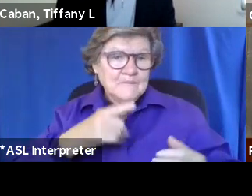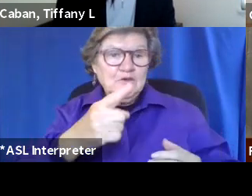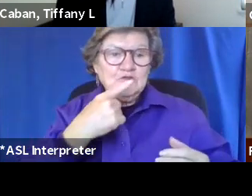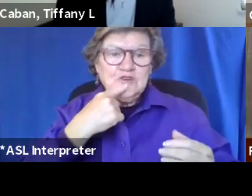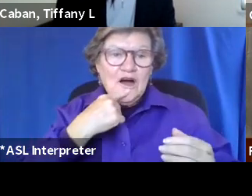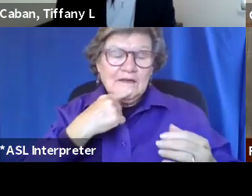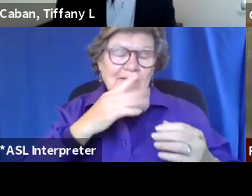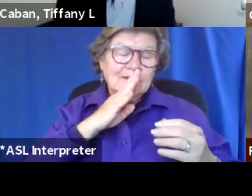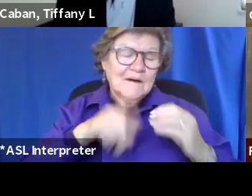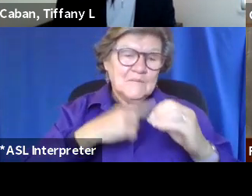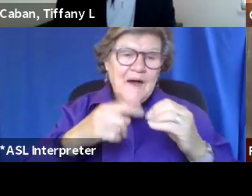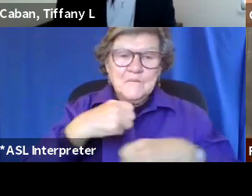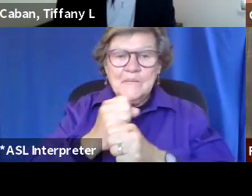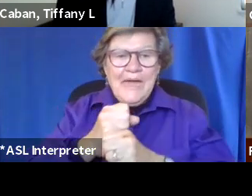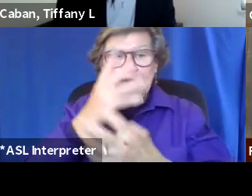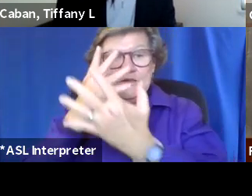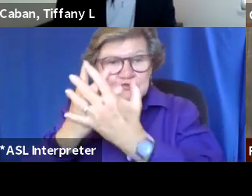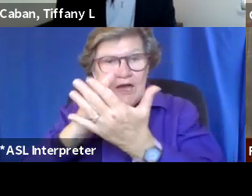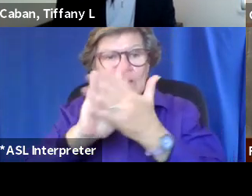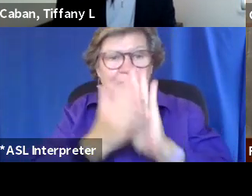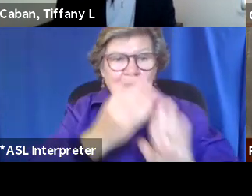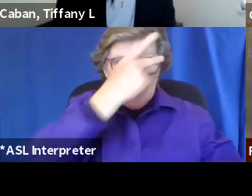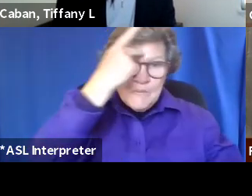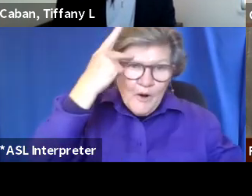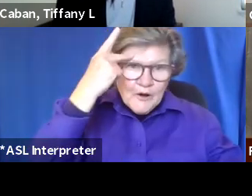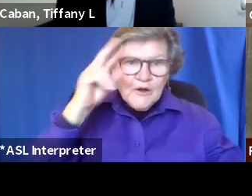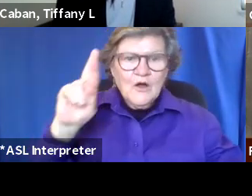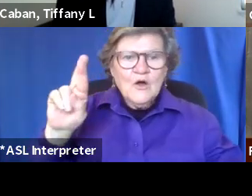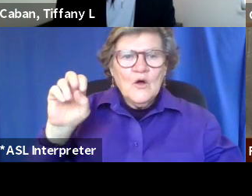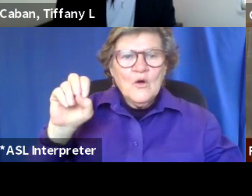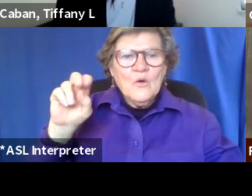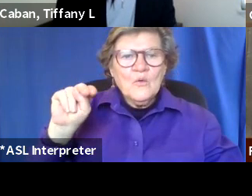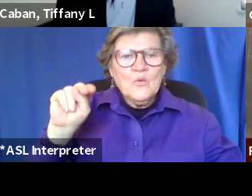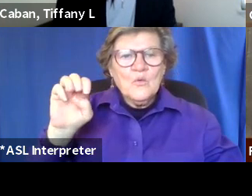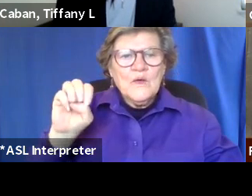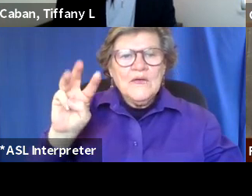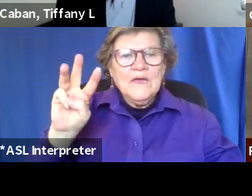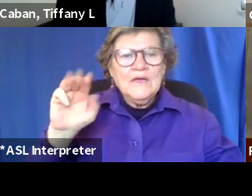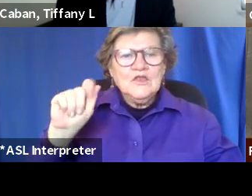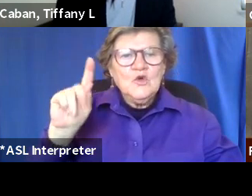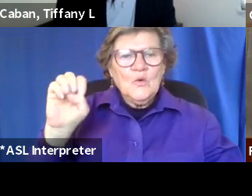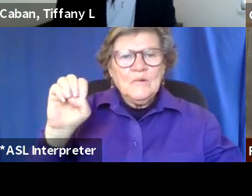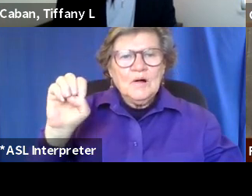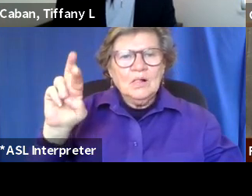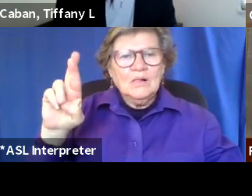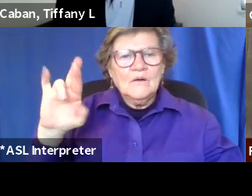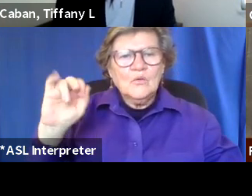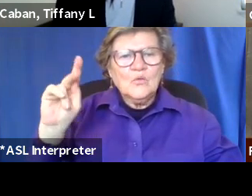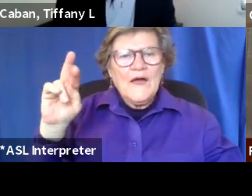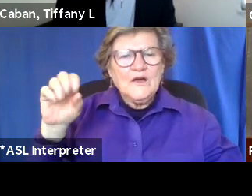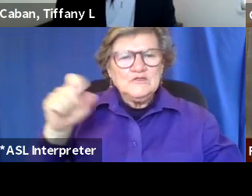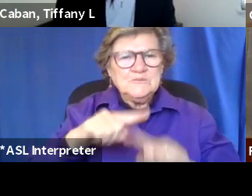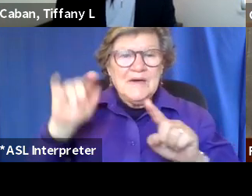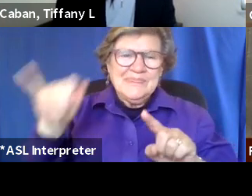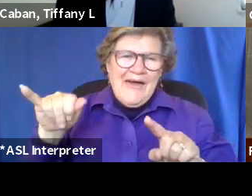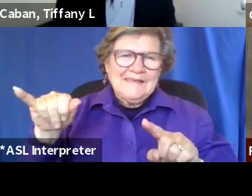everyone's saying I'm really happy for Costa, and I do respect him as a council member. I'm glad for his feasibility study, but don't forget, it's just a feasibility study.